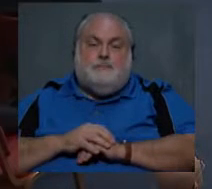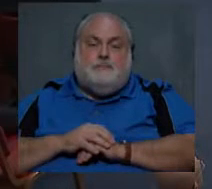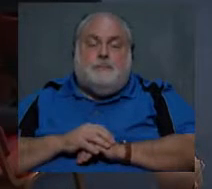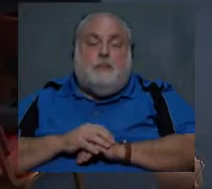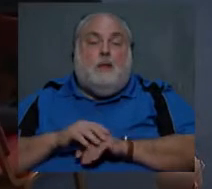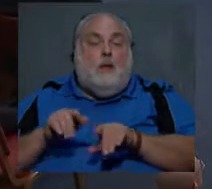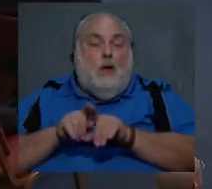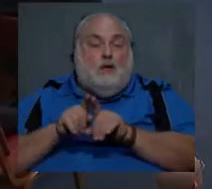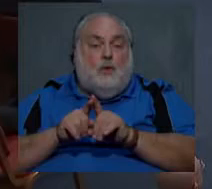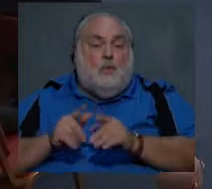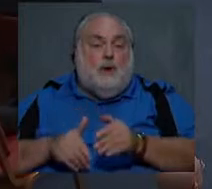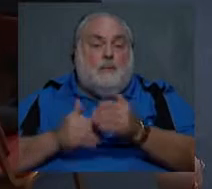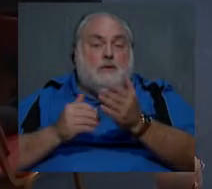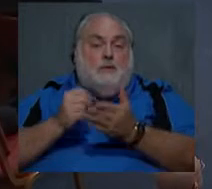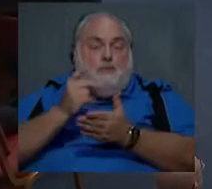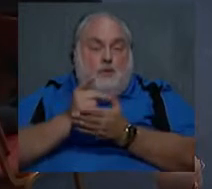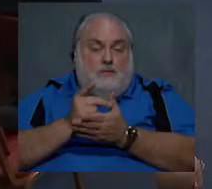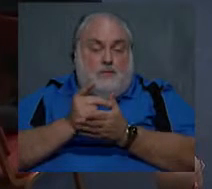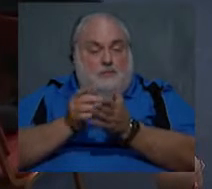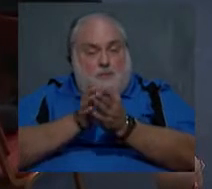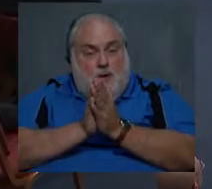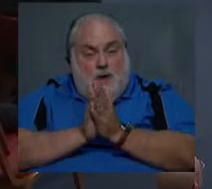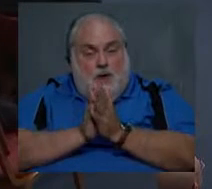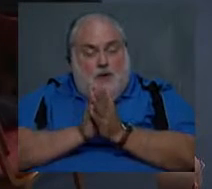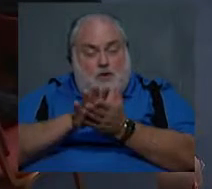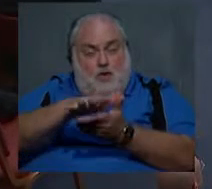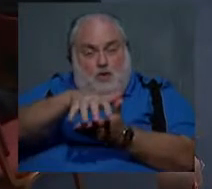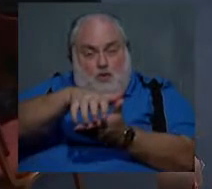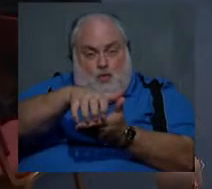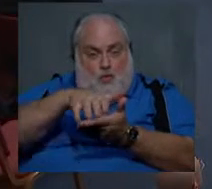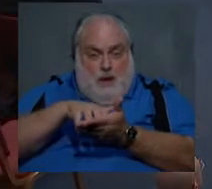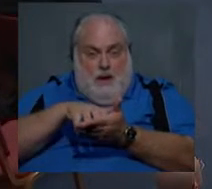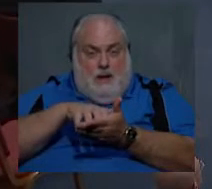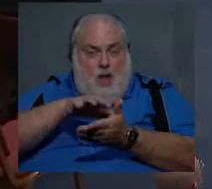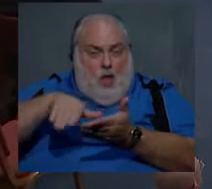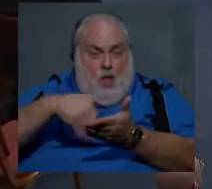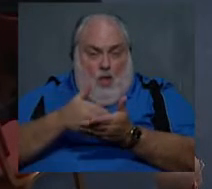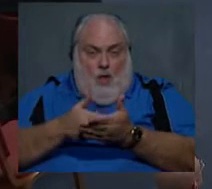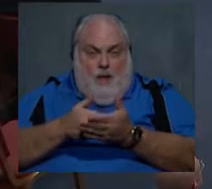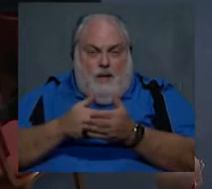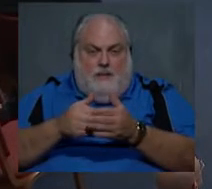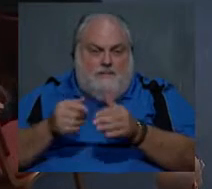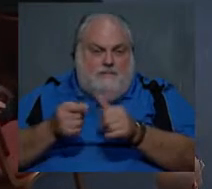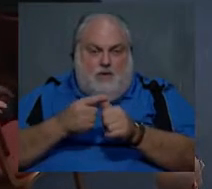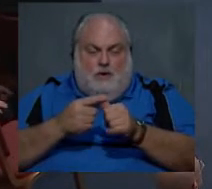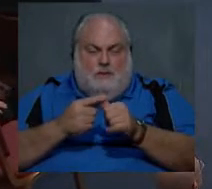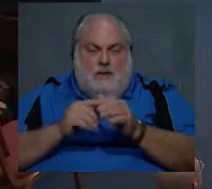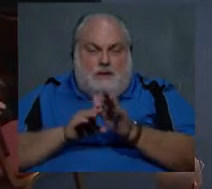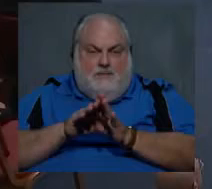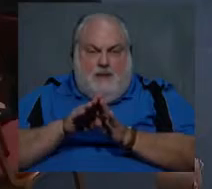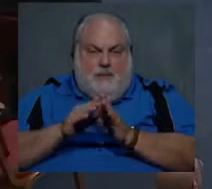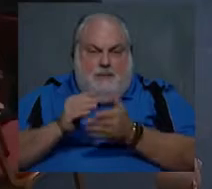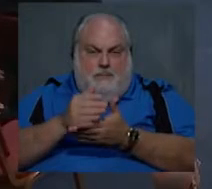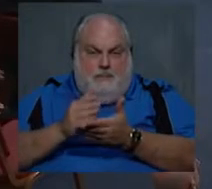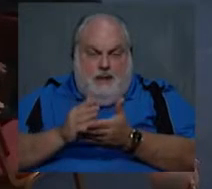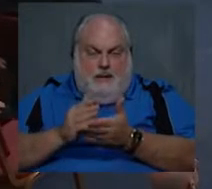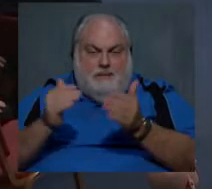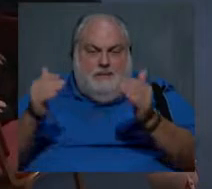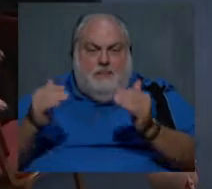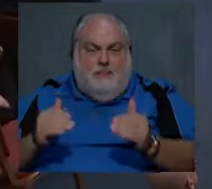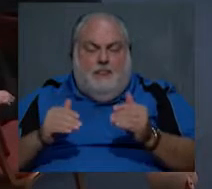Staff recommends approval of the applicant's request to grade the site with the development of the first building. Item number 1, file number